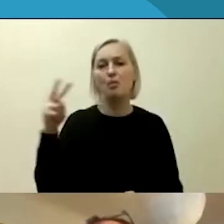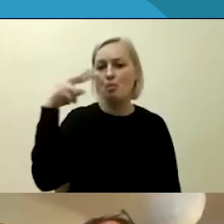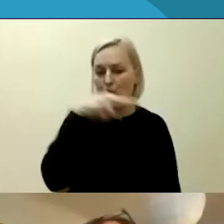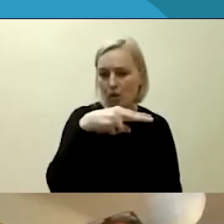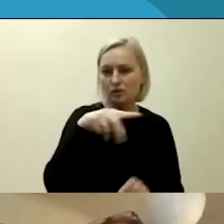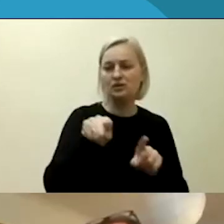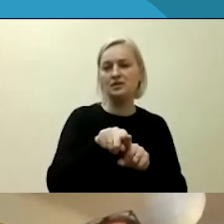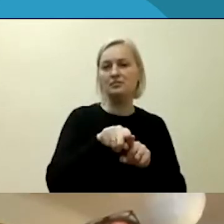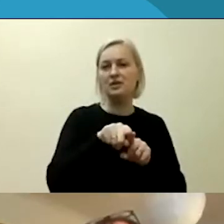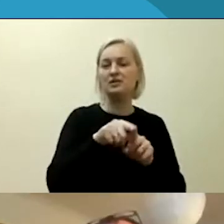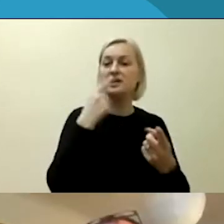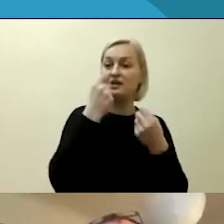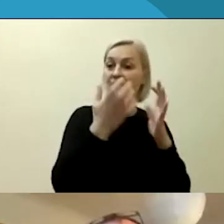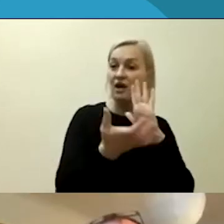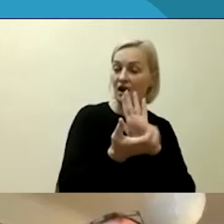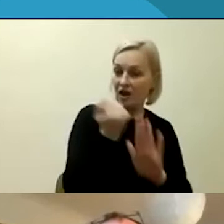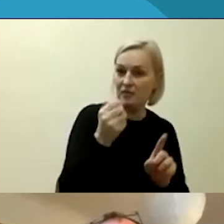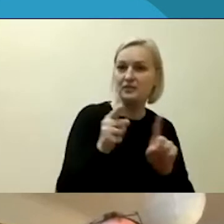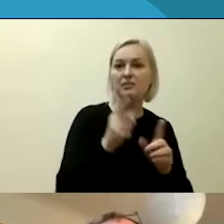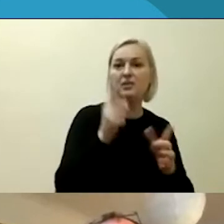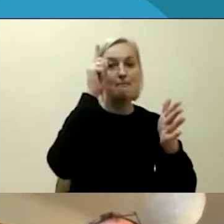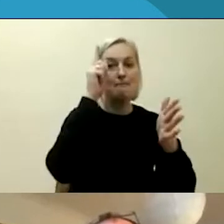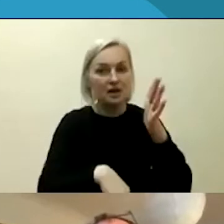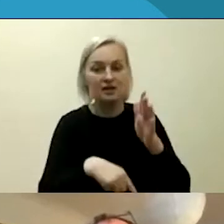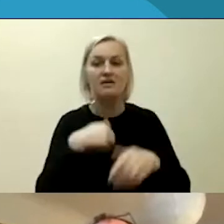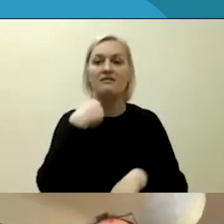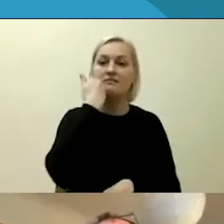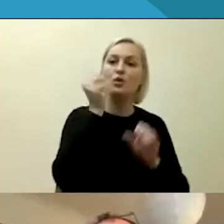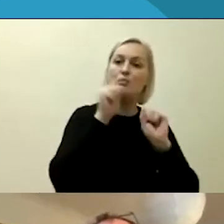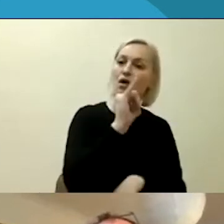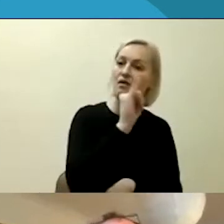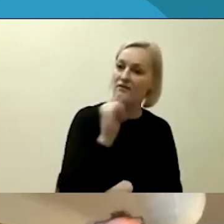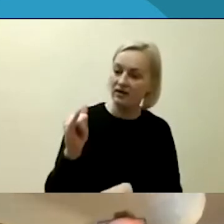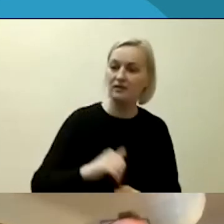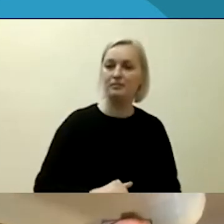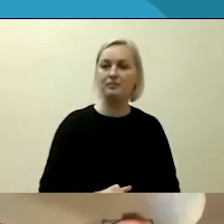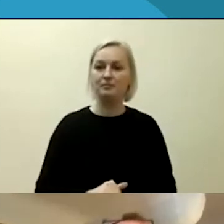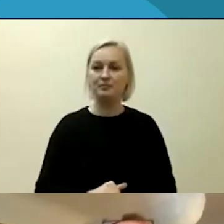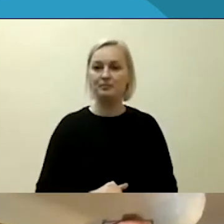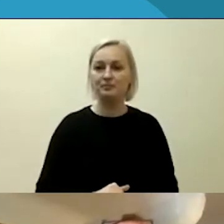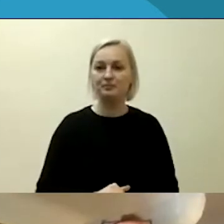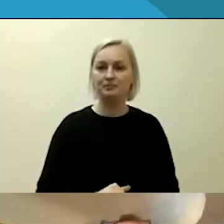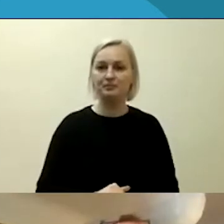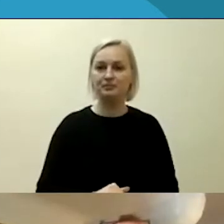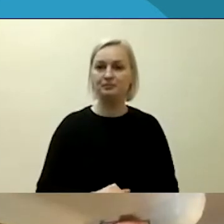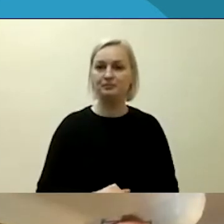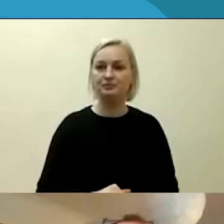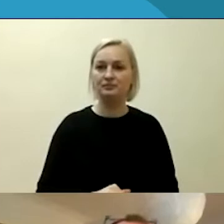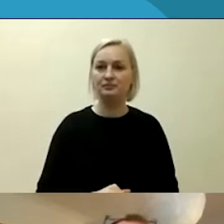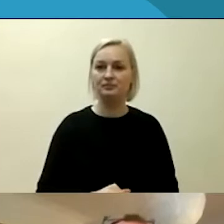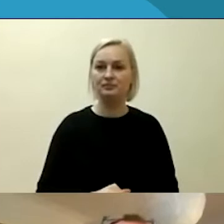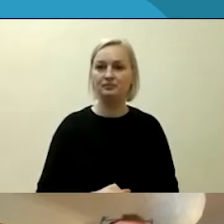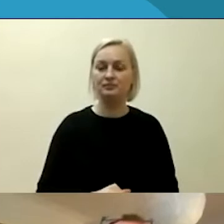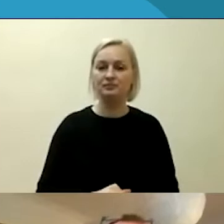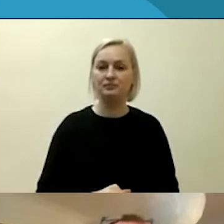other words, data that would allow us to hold the state to account, and that is collected in such a way that gives